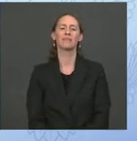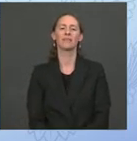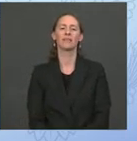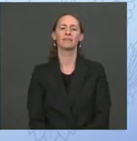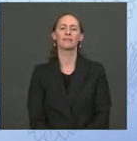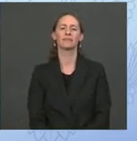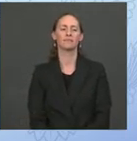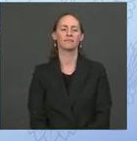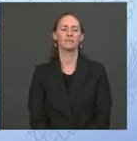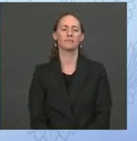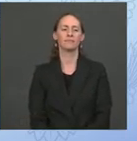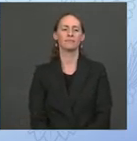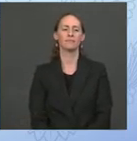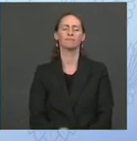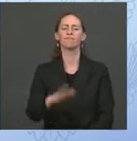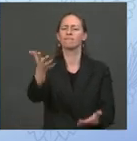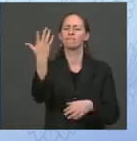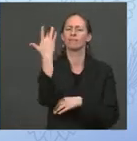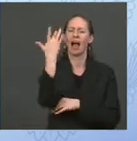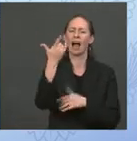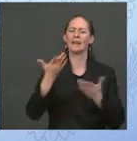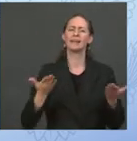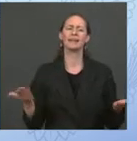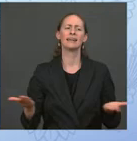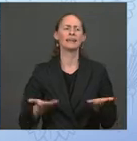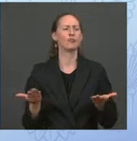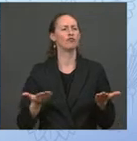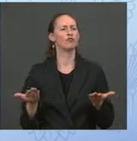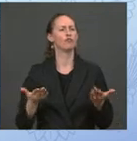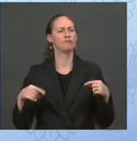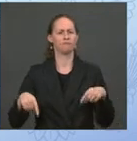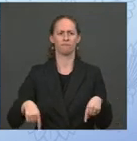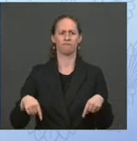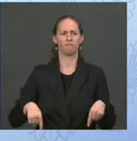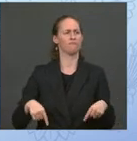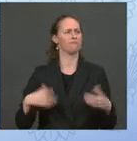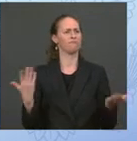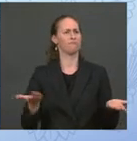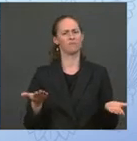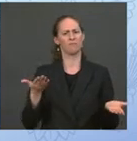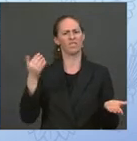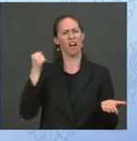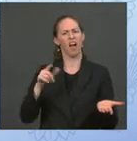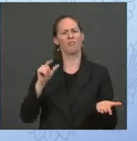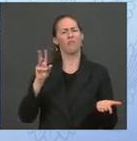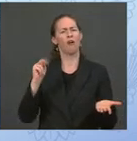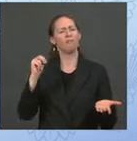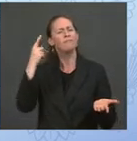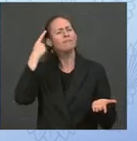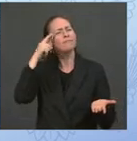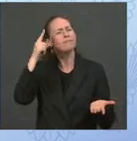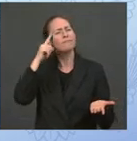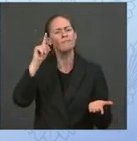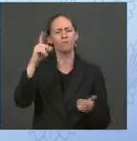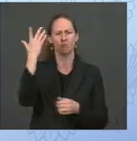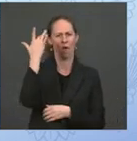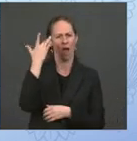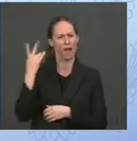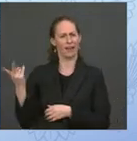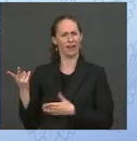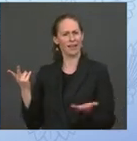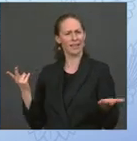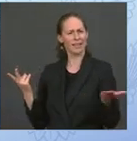So why are you here? I don't mean here on the South Lawn. I mean, why are you here?